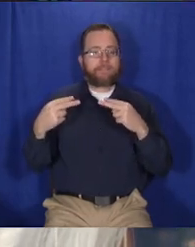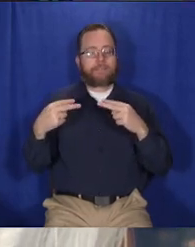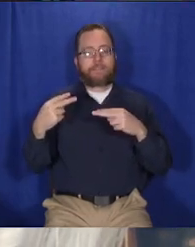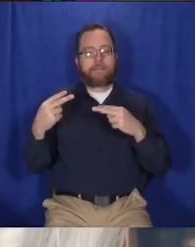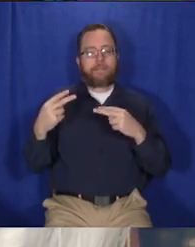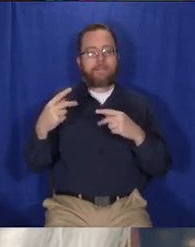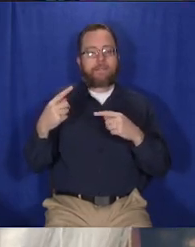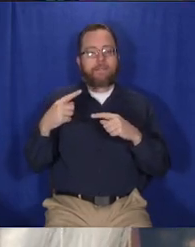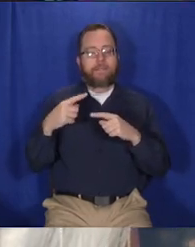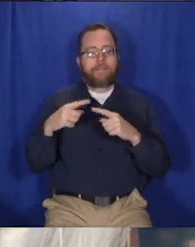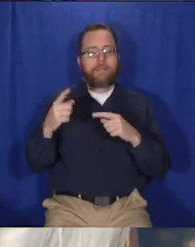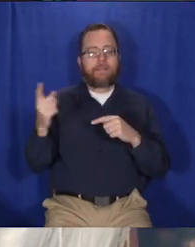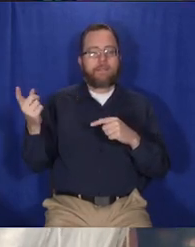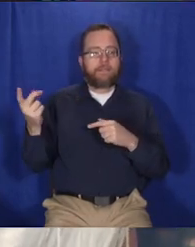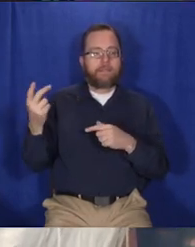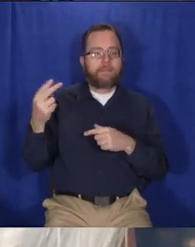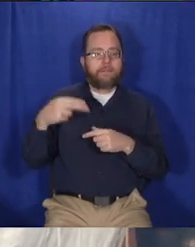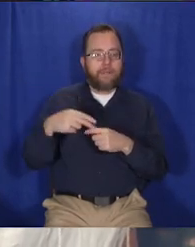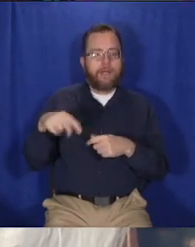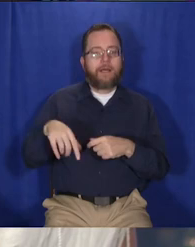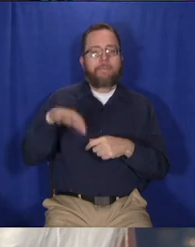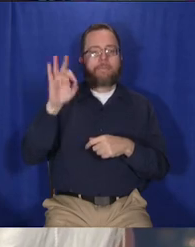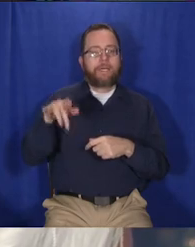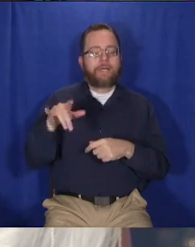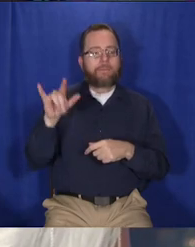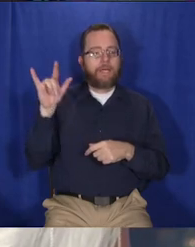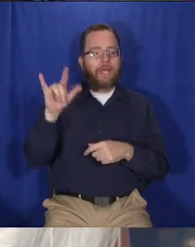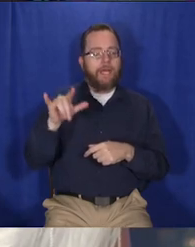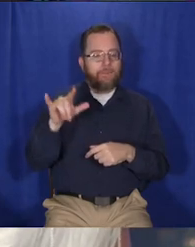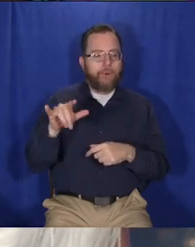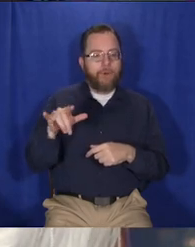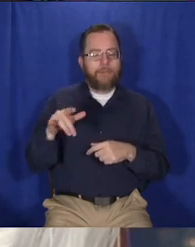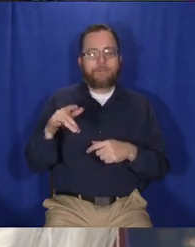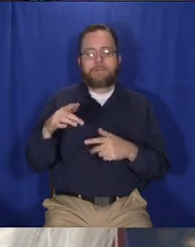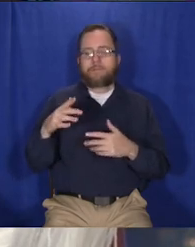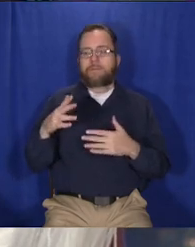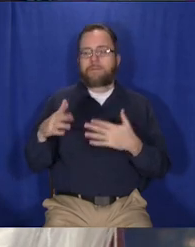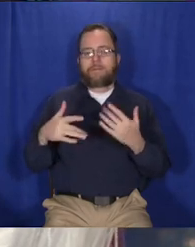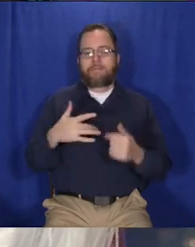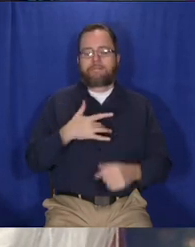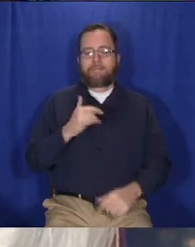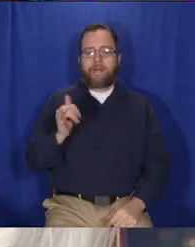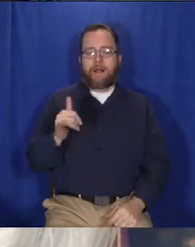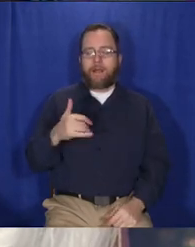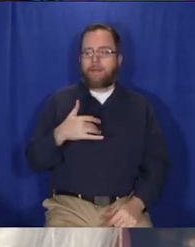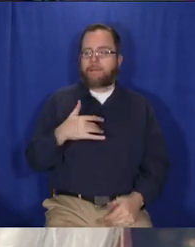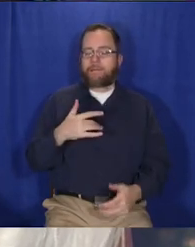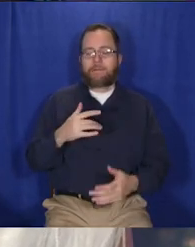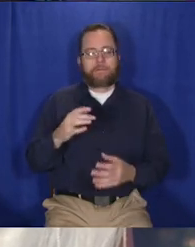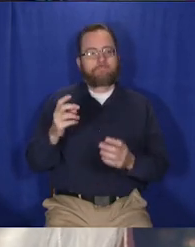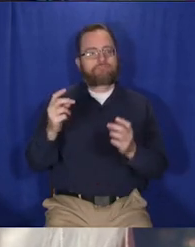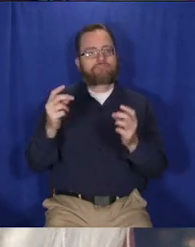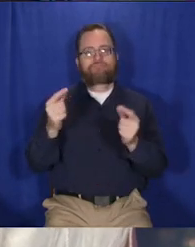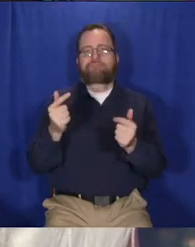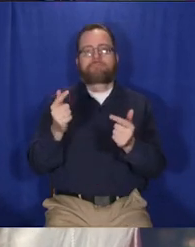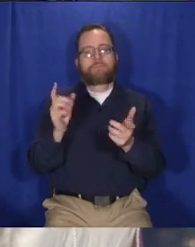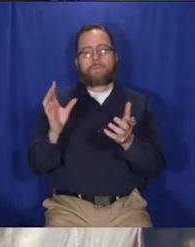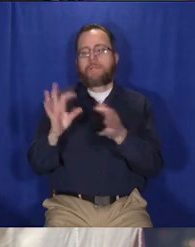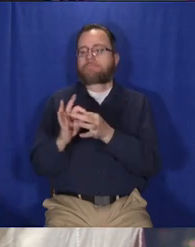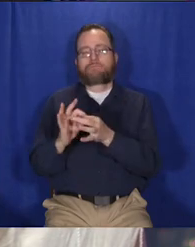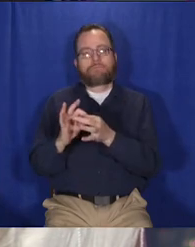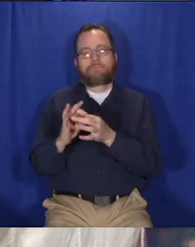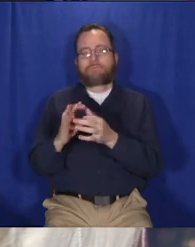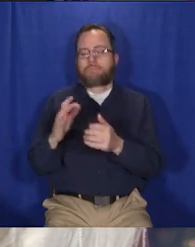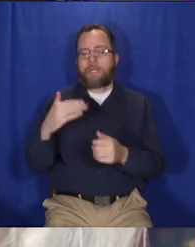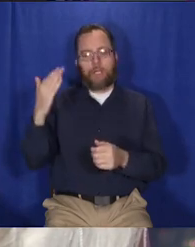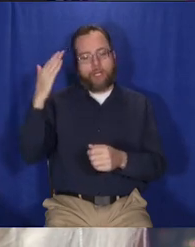in the car after the first time picking her up from the airport, it was like someone we had known our whole life. And it was like just normal, one